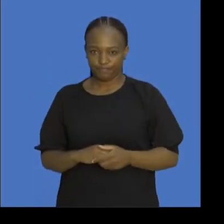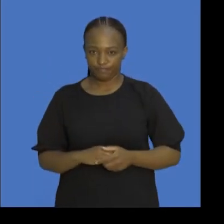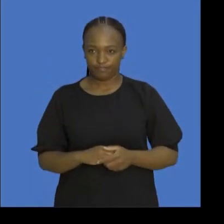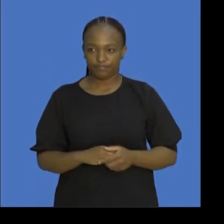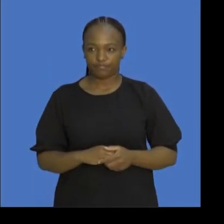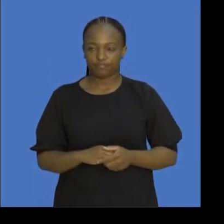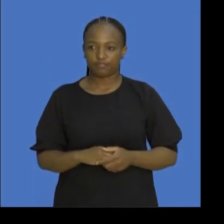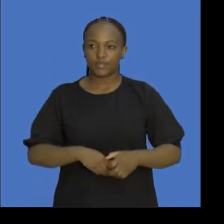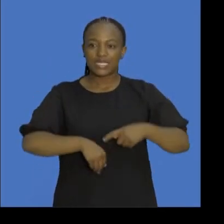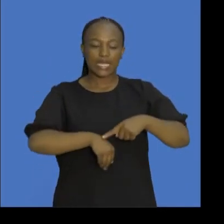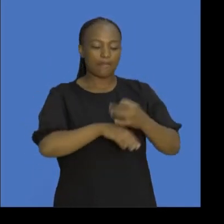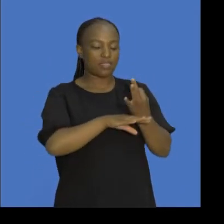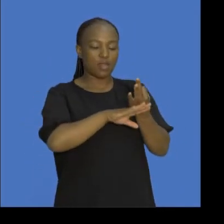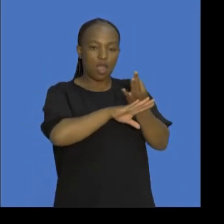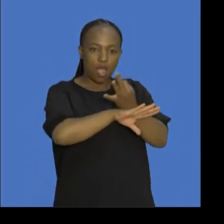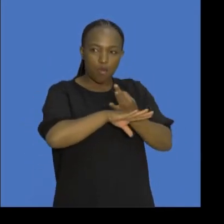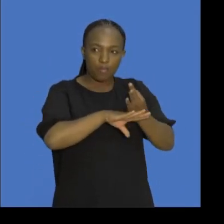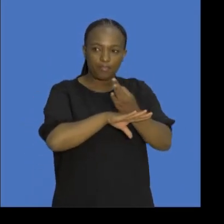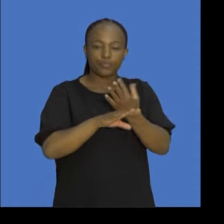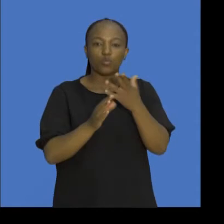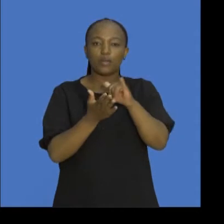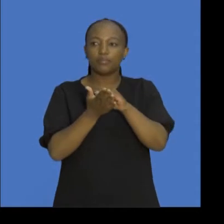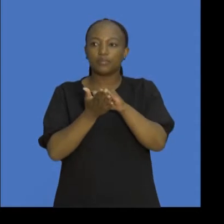During a 3-hour at an airport,